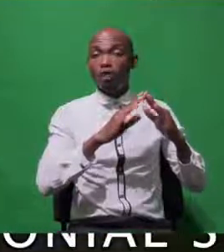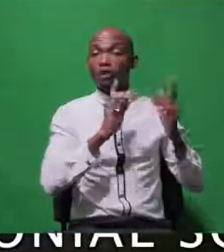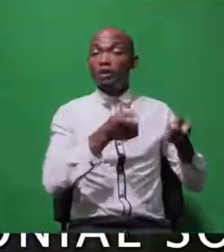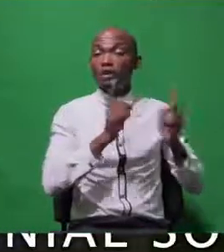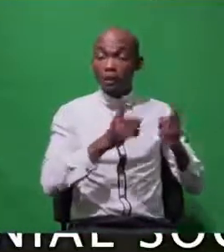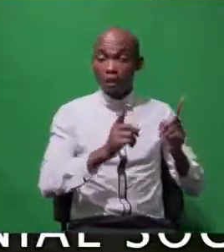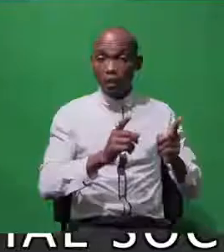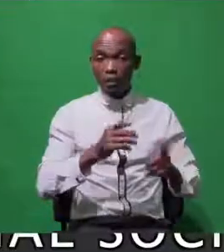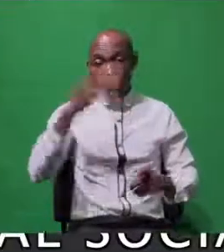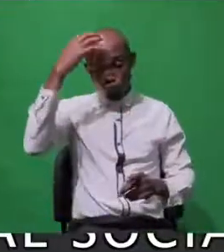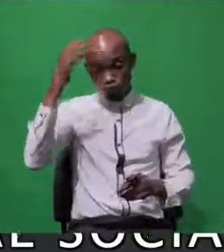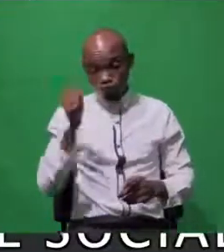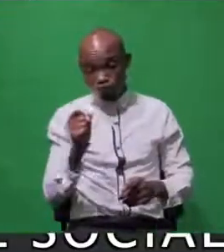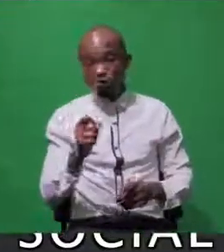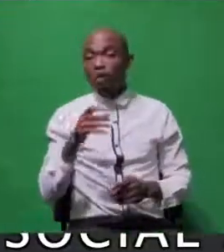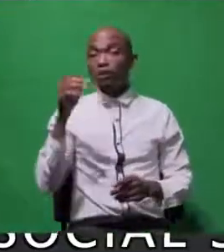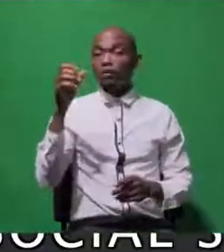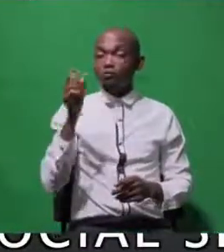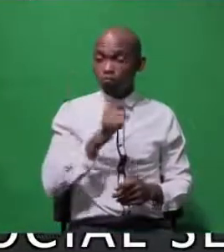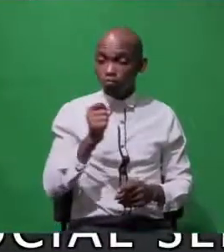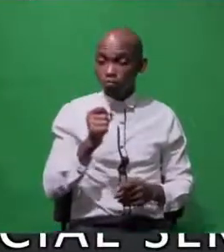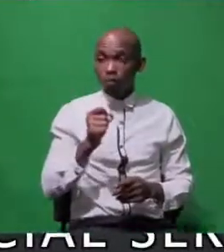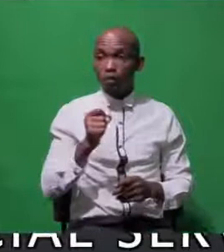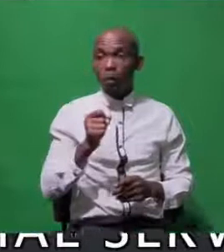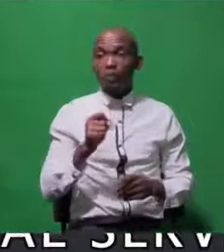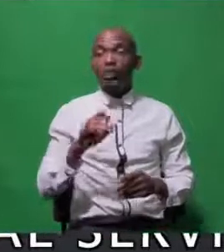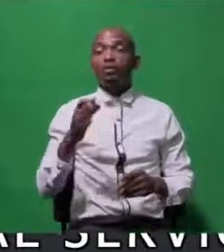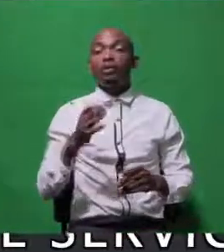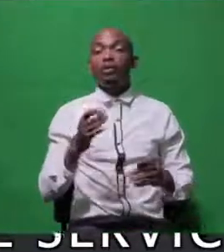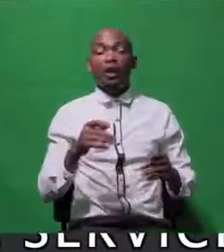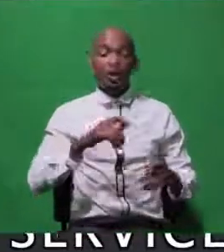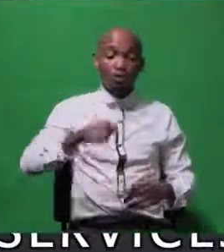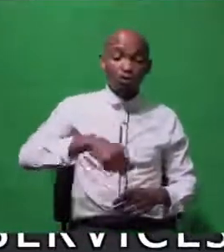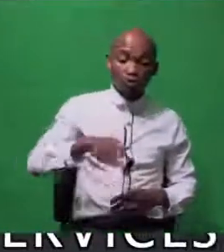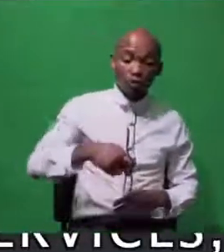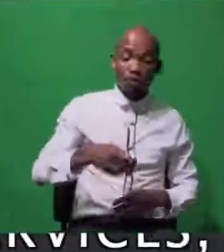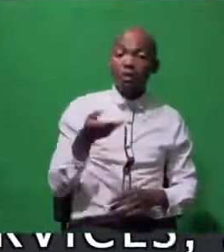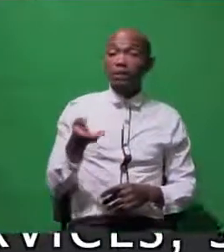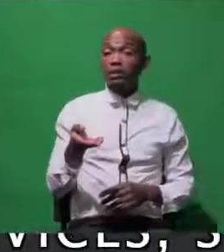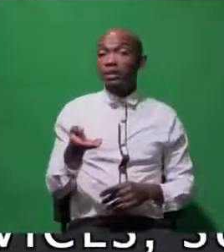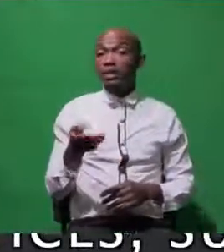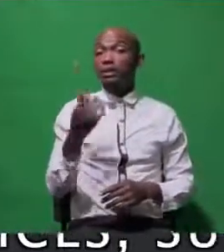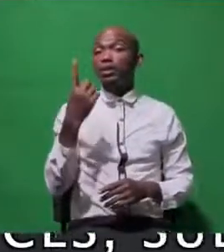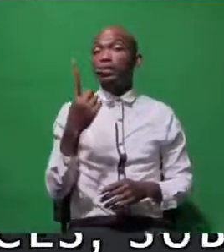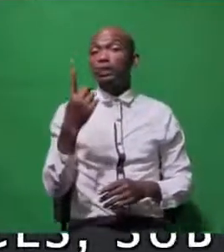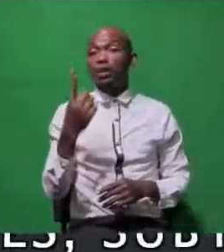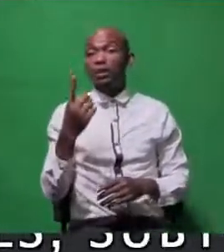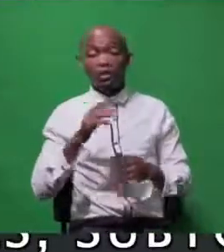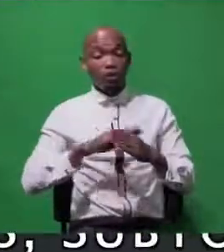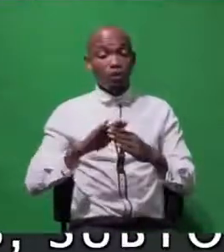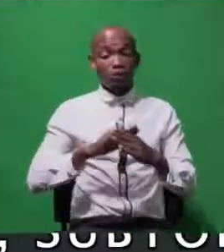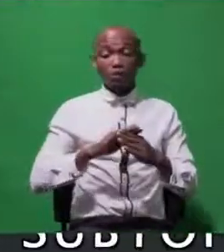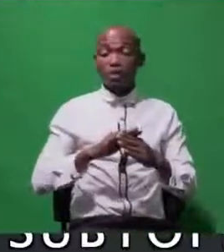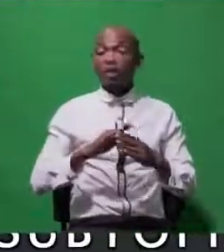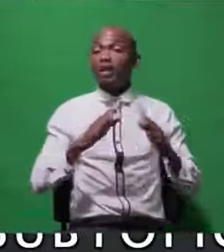how to survive, how to cultivate, how to cook, this is one of the systems used